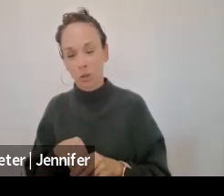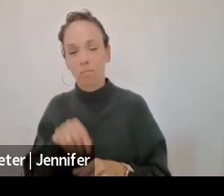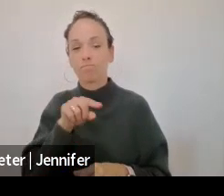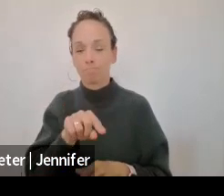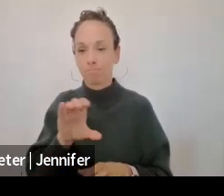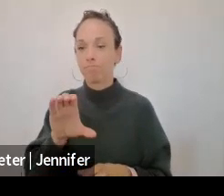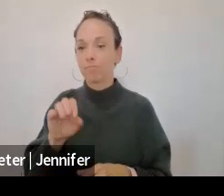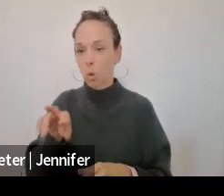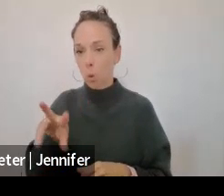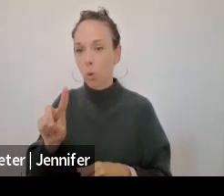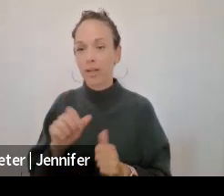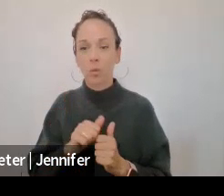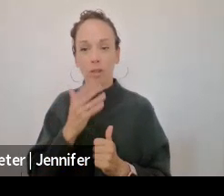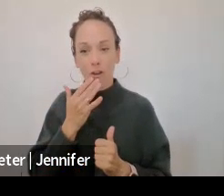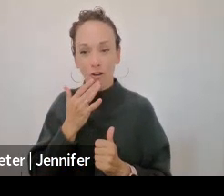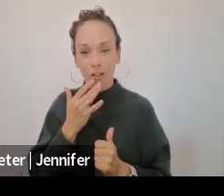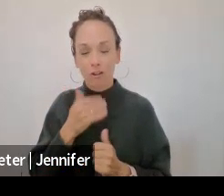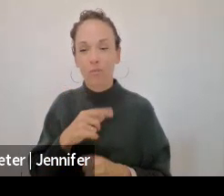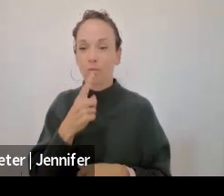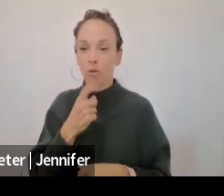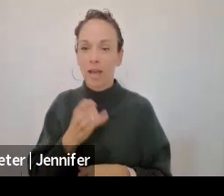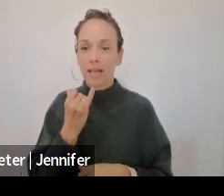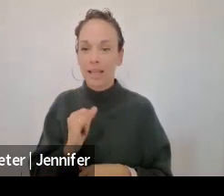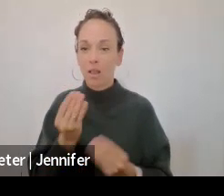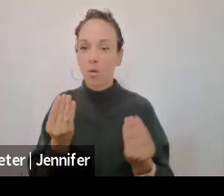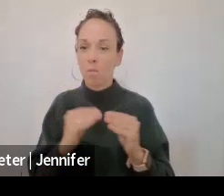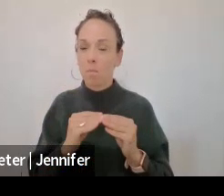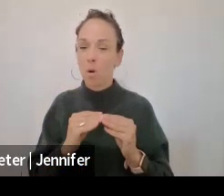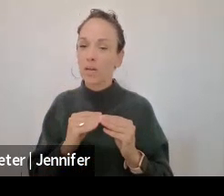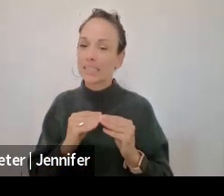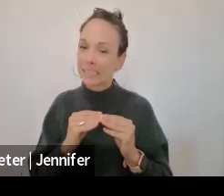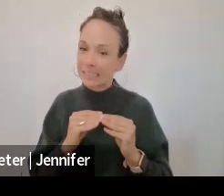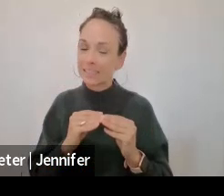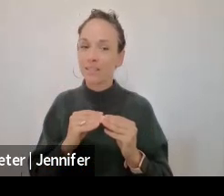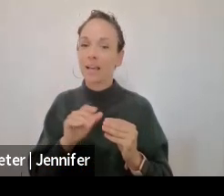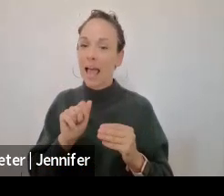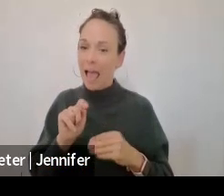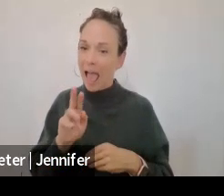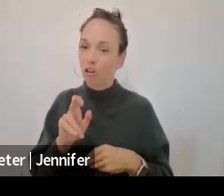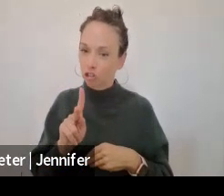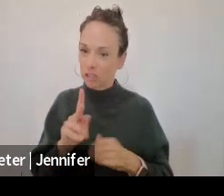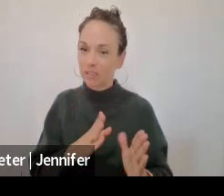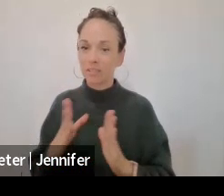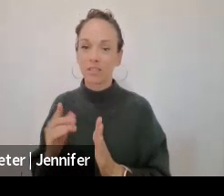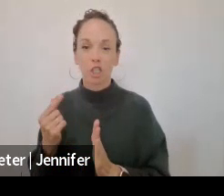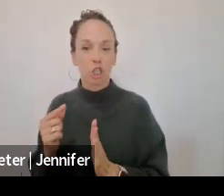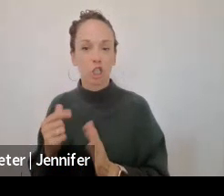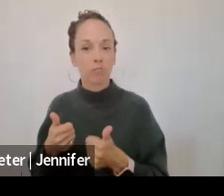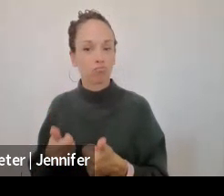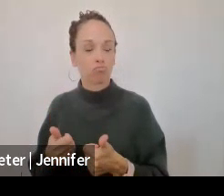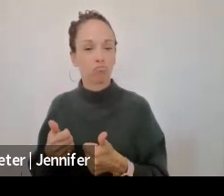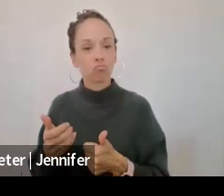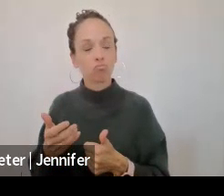for red and yellow being more at risk performance, and then green being higher levels